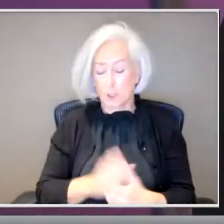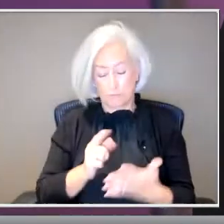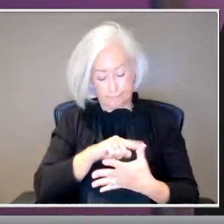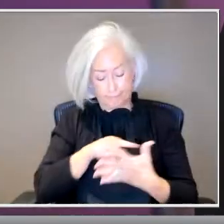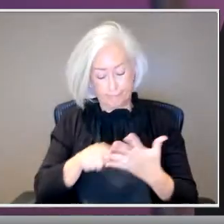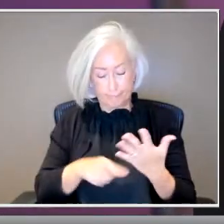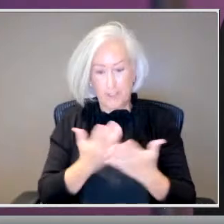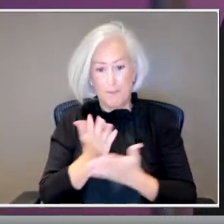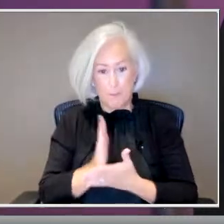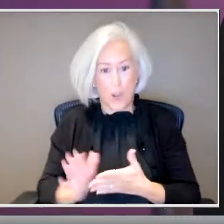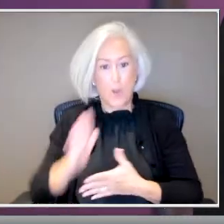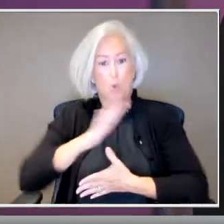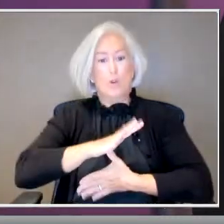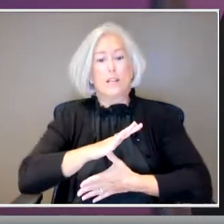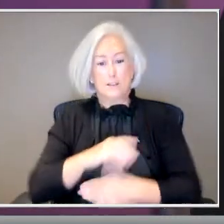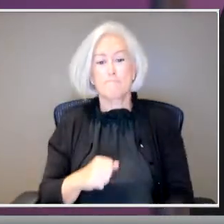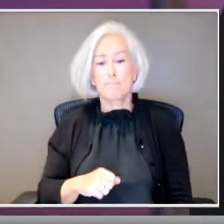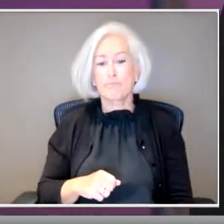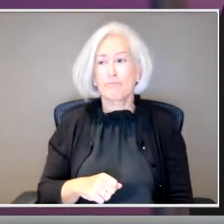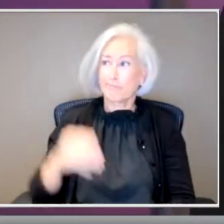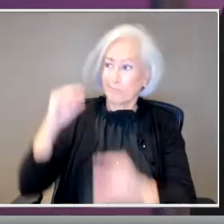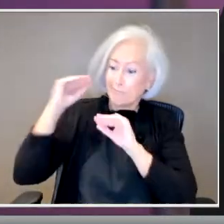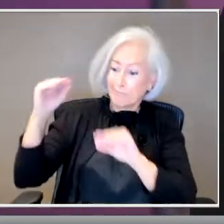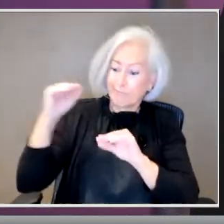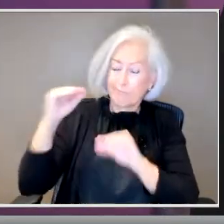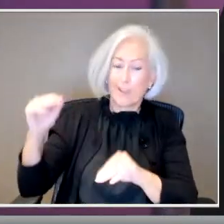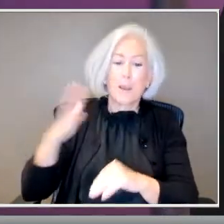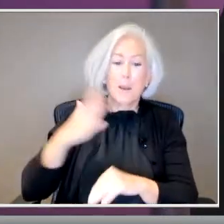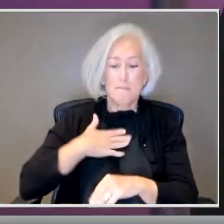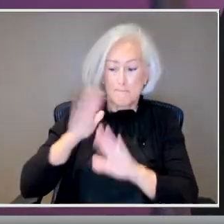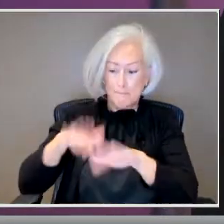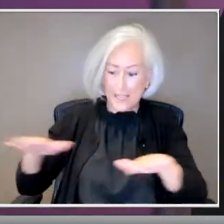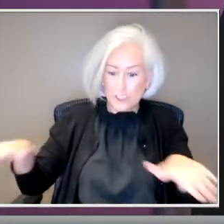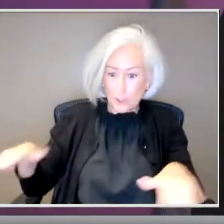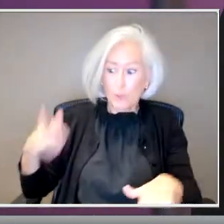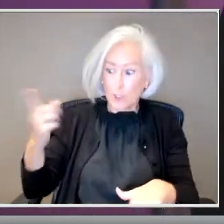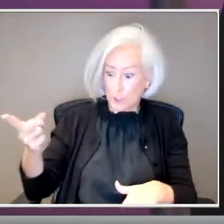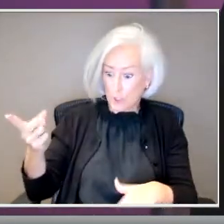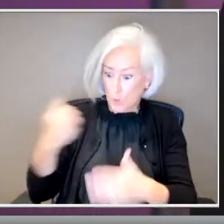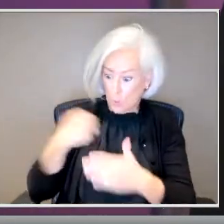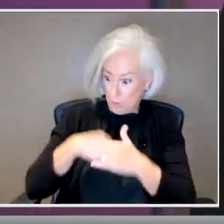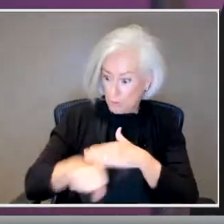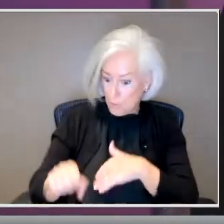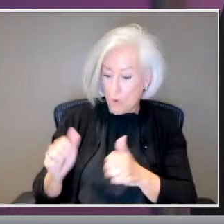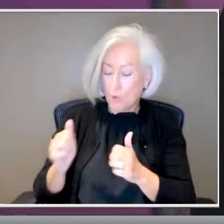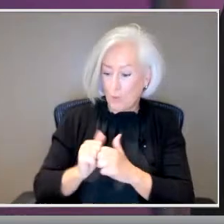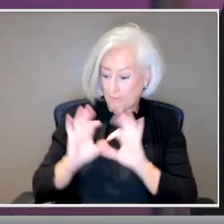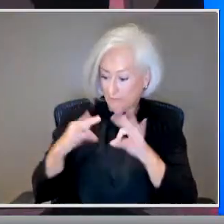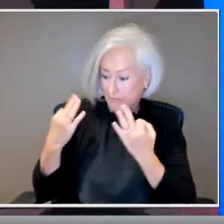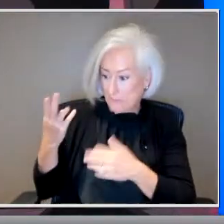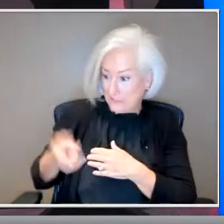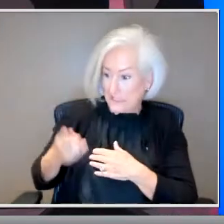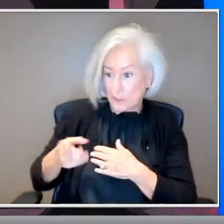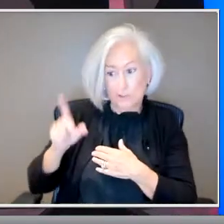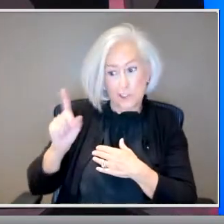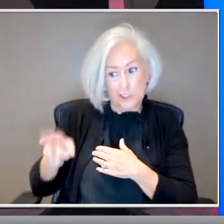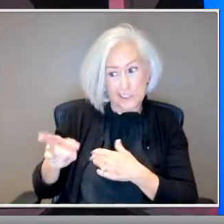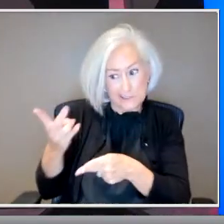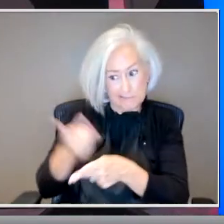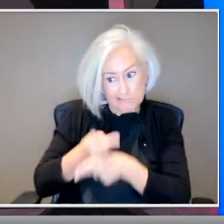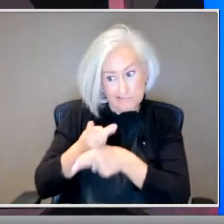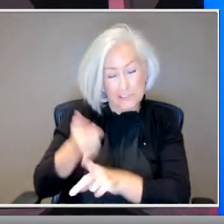also explained that to my adult children, you know, this is what you came into the world with, so you're going to have to work with that. Right. So how long were